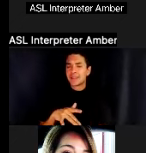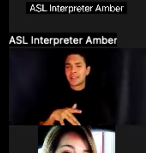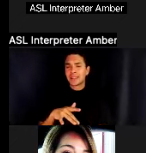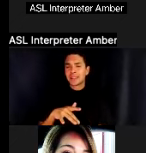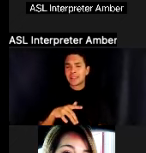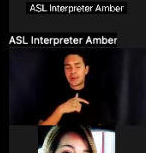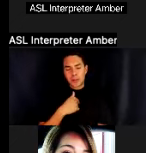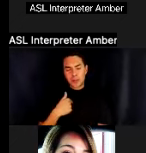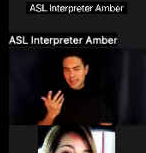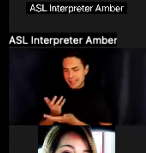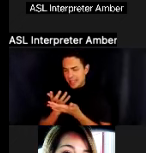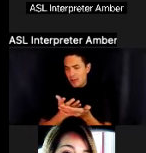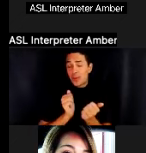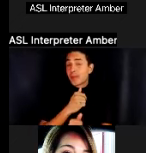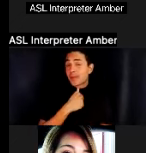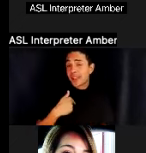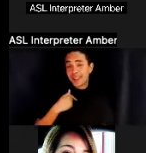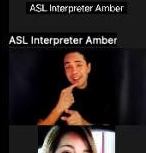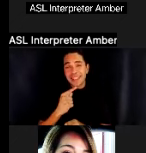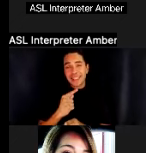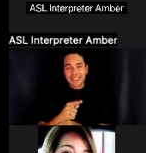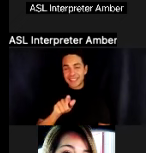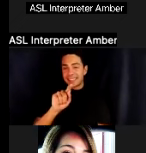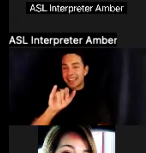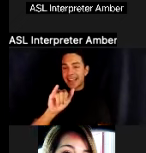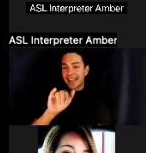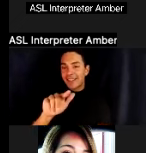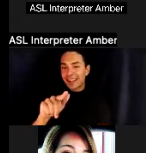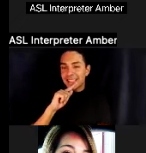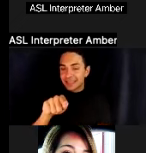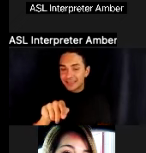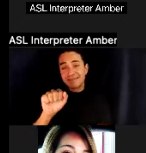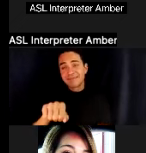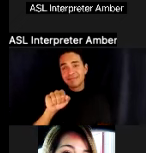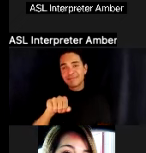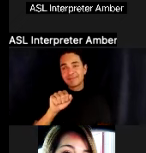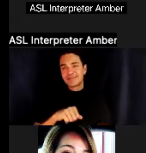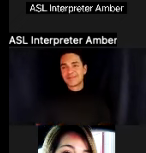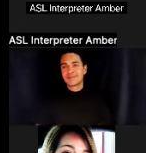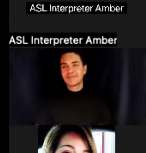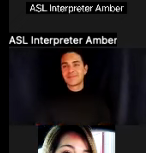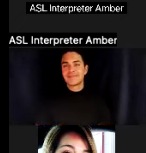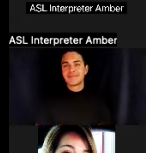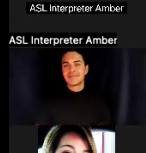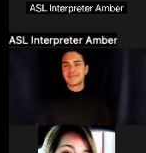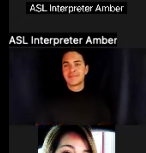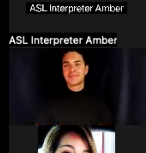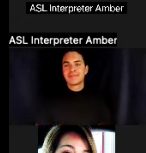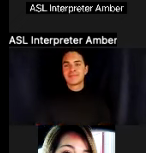we carry it with us. Thanks, Tyrell. Oh, wonder if we're related. Maybe we're cousins.